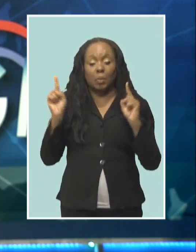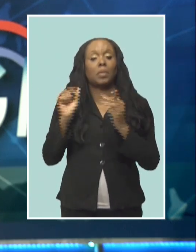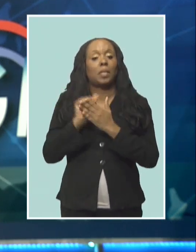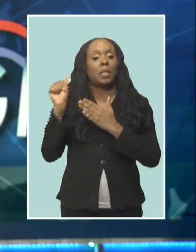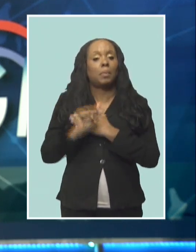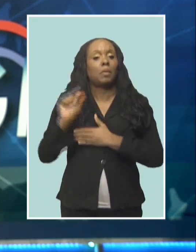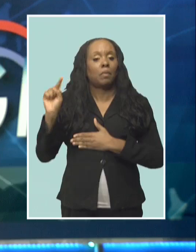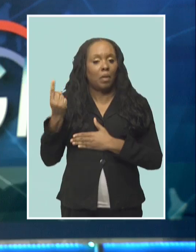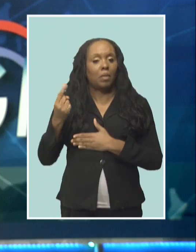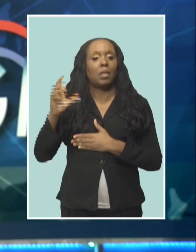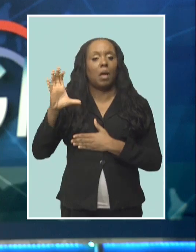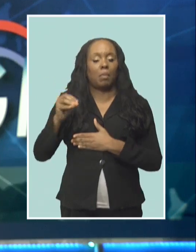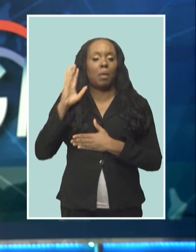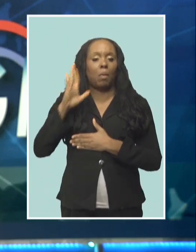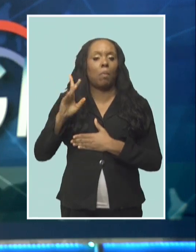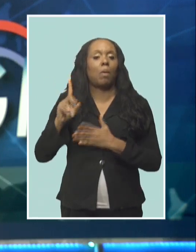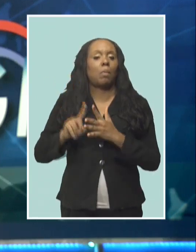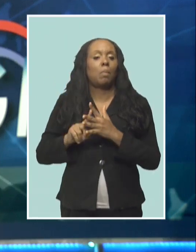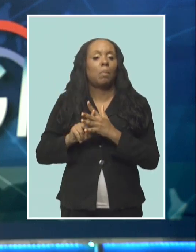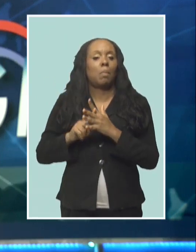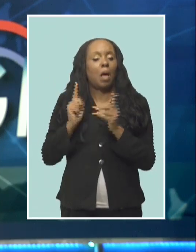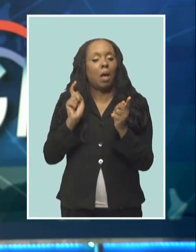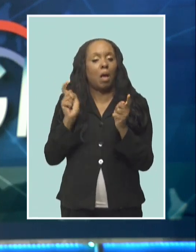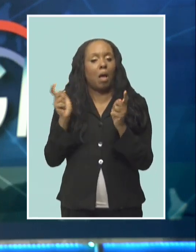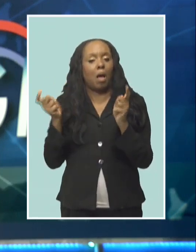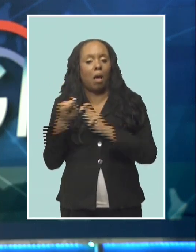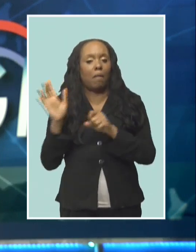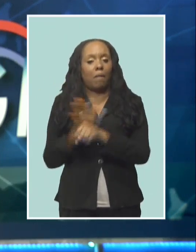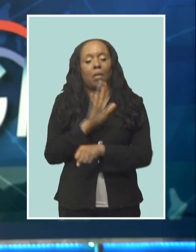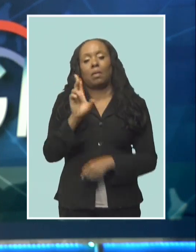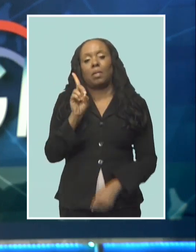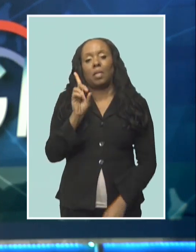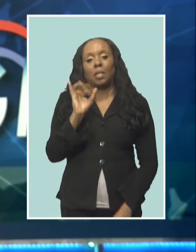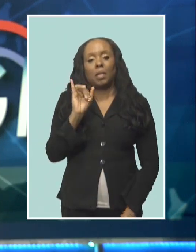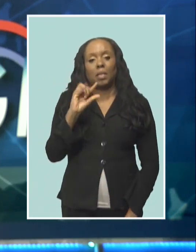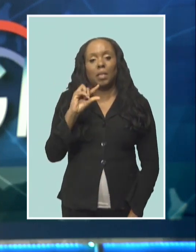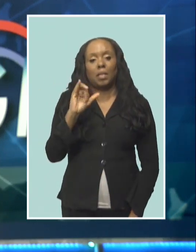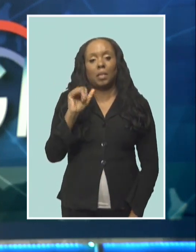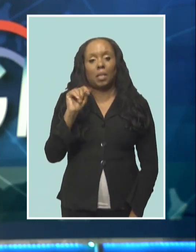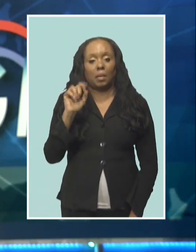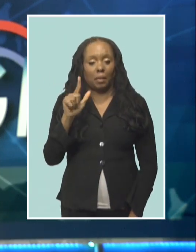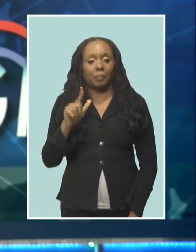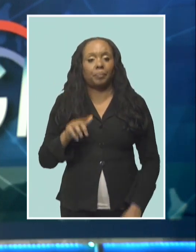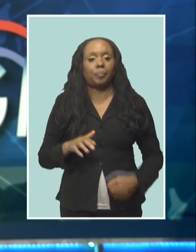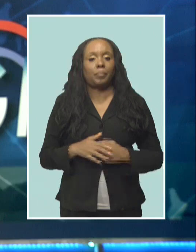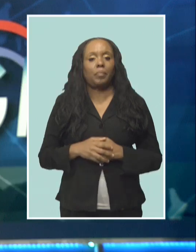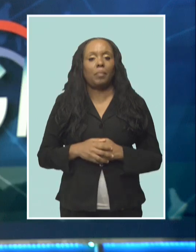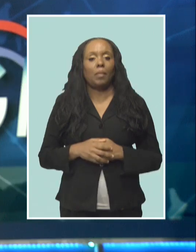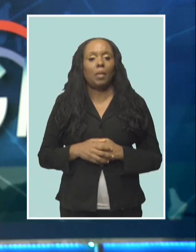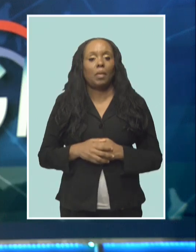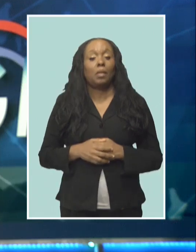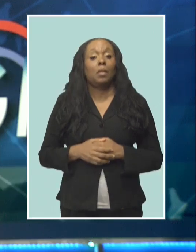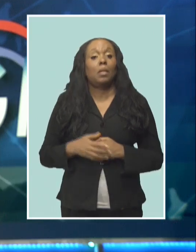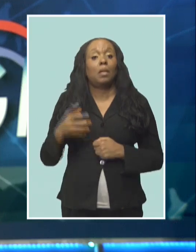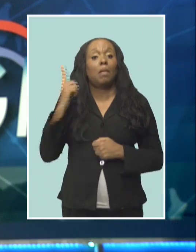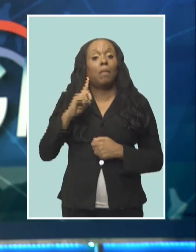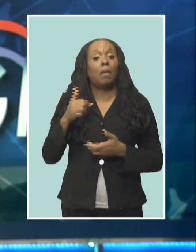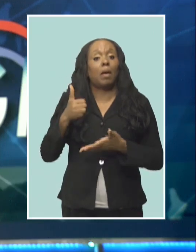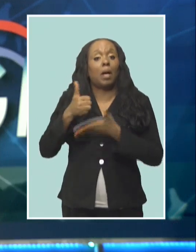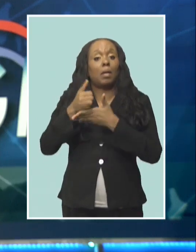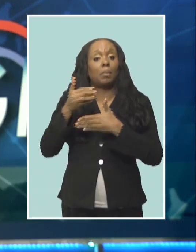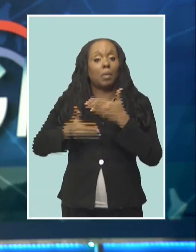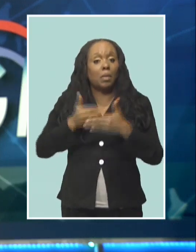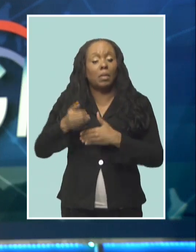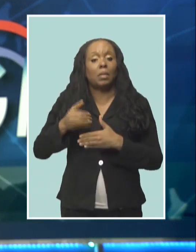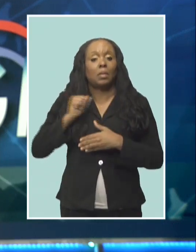1st, the company will begin transitioning to a fully digital platform. He says to facilitate the process, staff